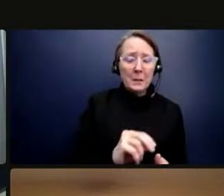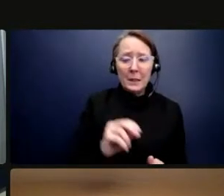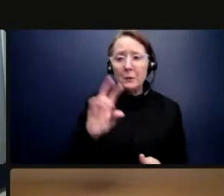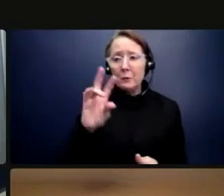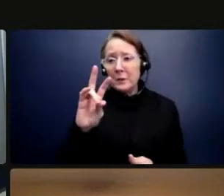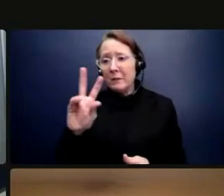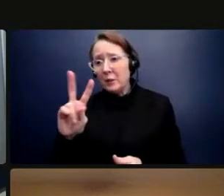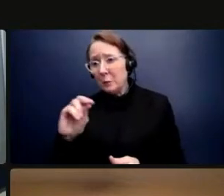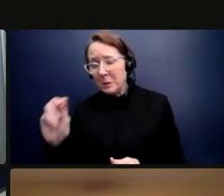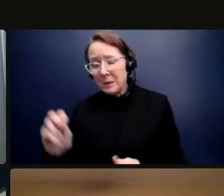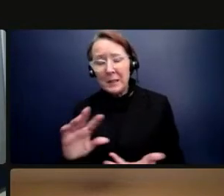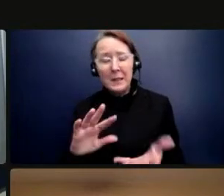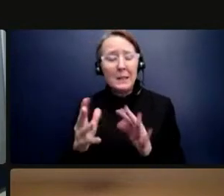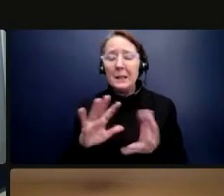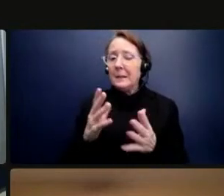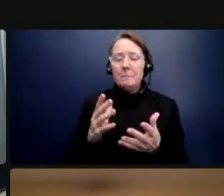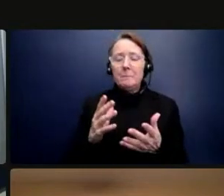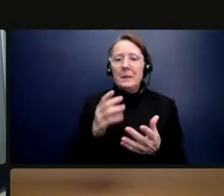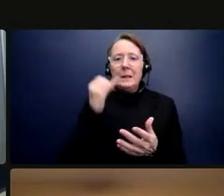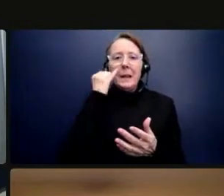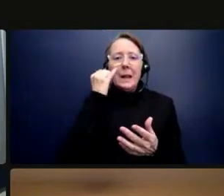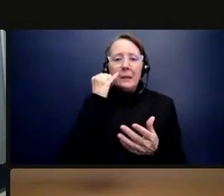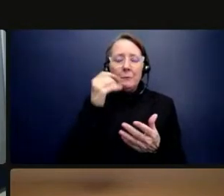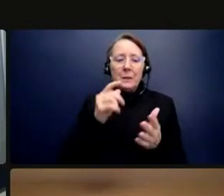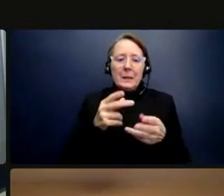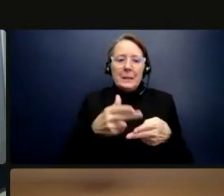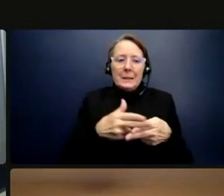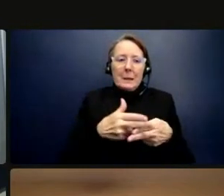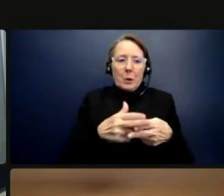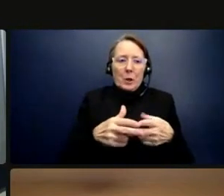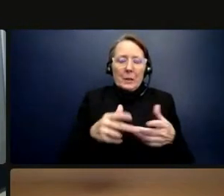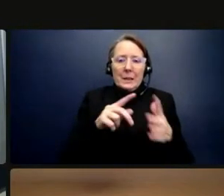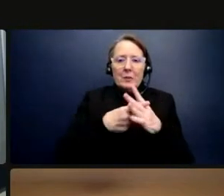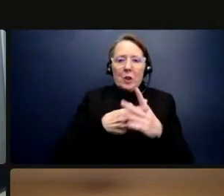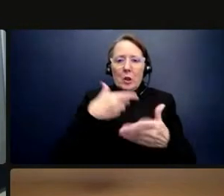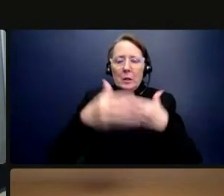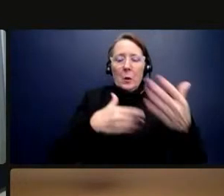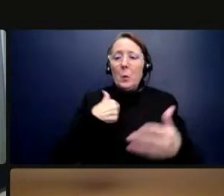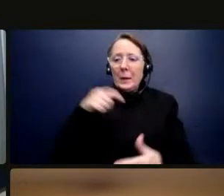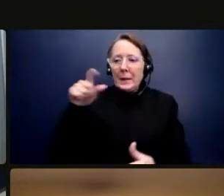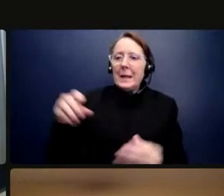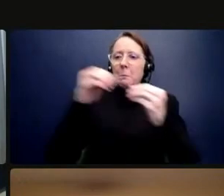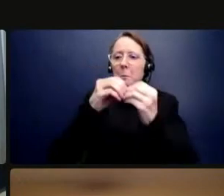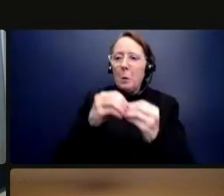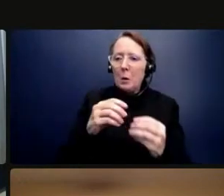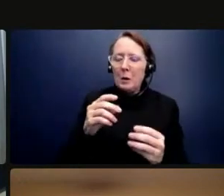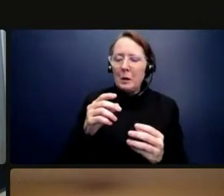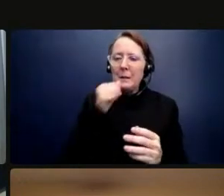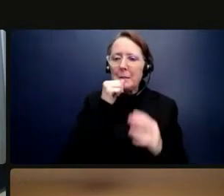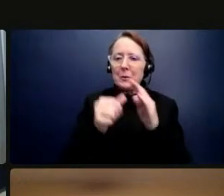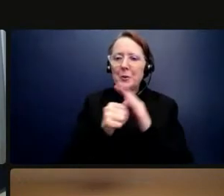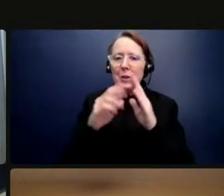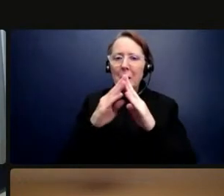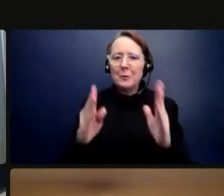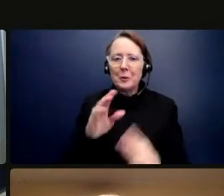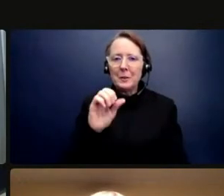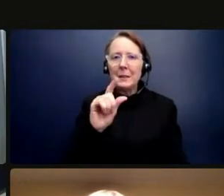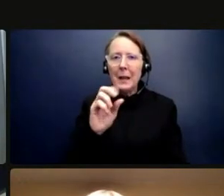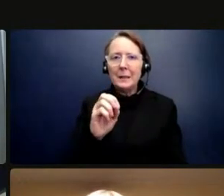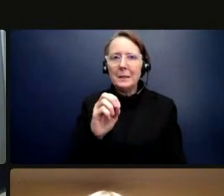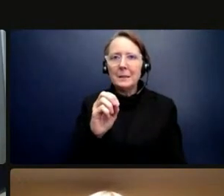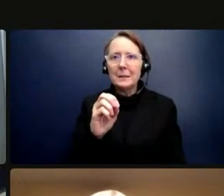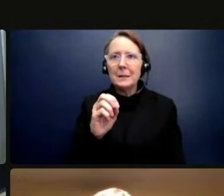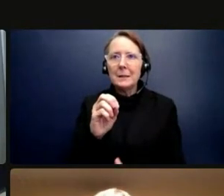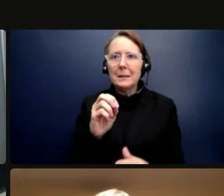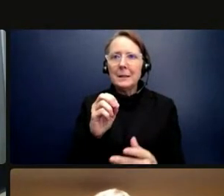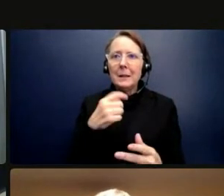the next step in the process, even temporarily. We need more shelter sites. You're getting a ton